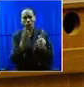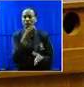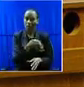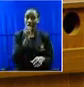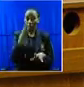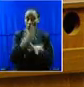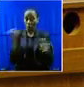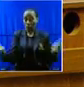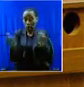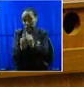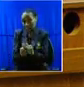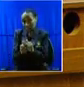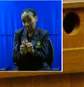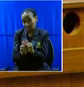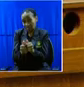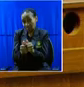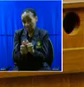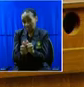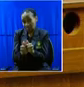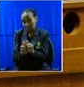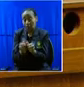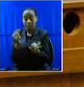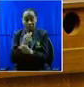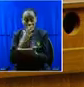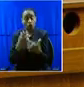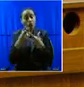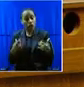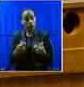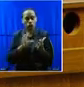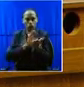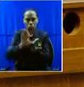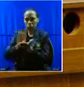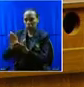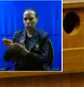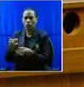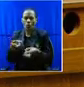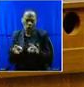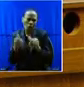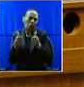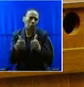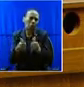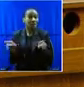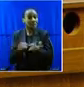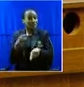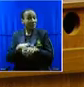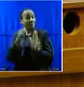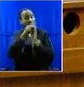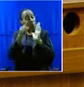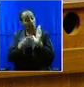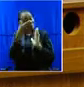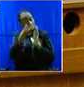partnerships, targeted deployment of resources, and the right policies and